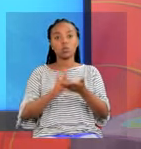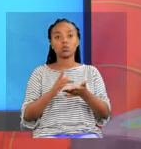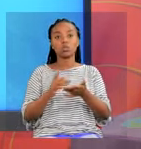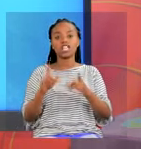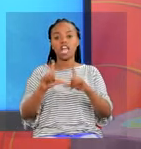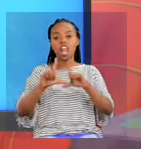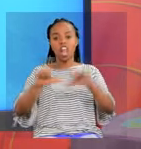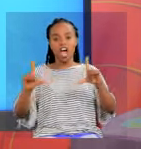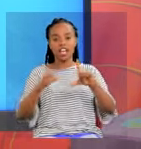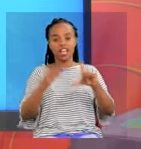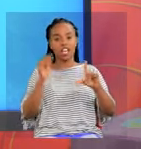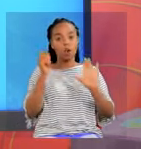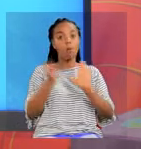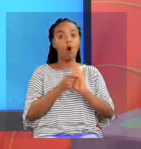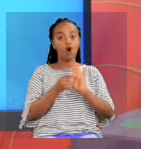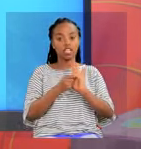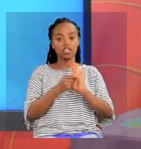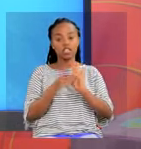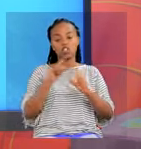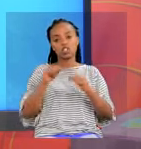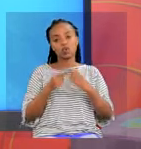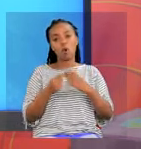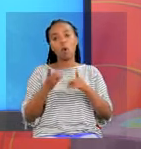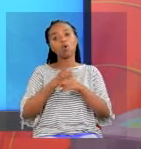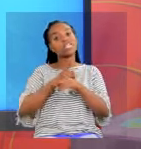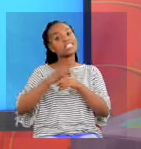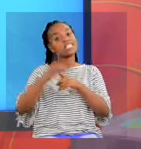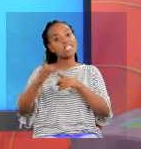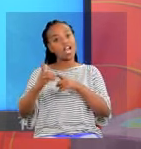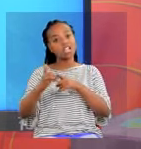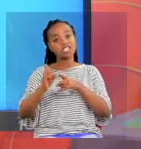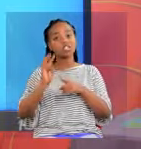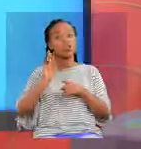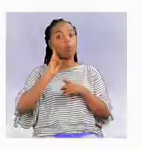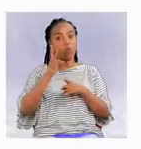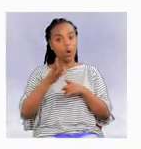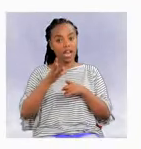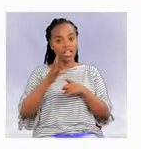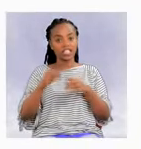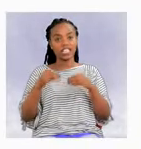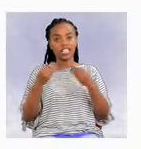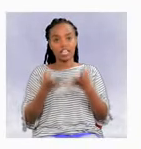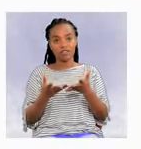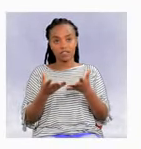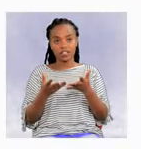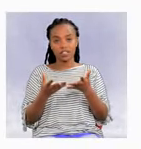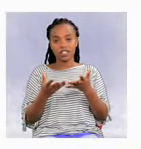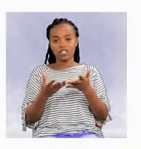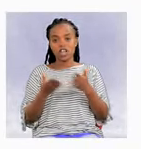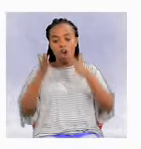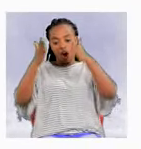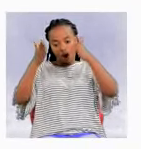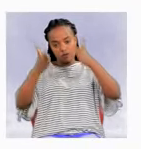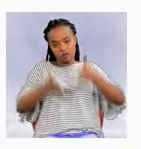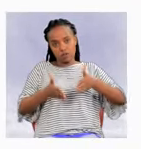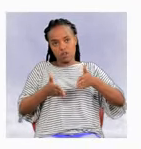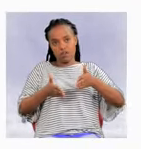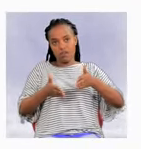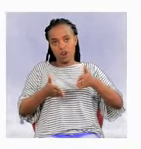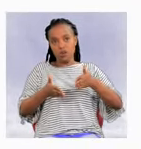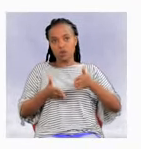and this point. So the distance will be given by absolute value